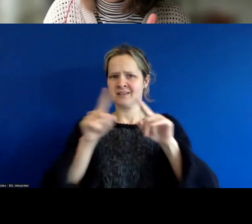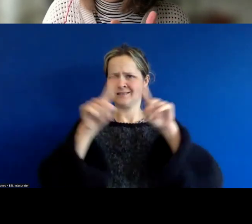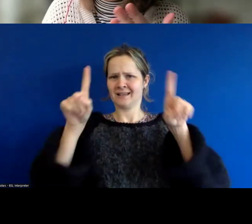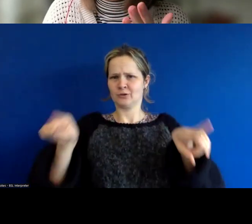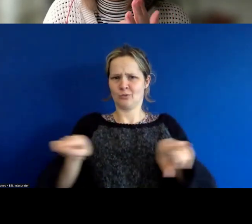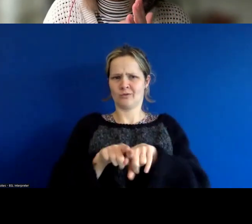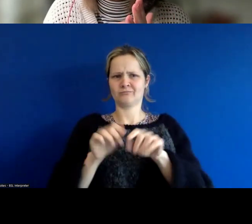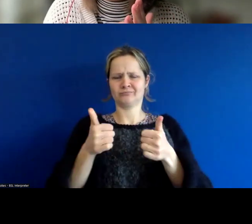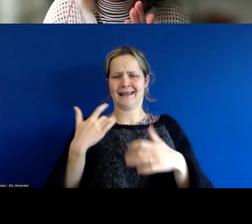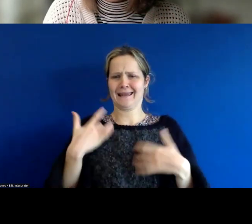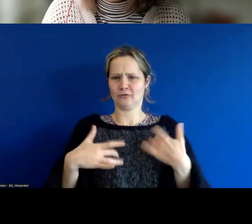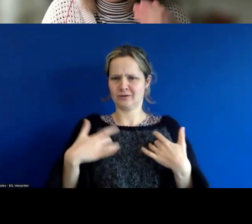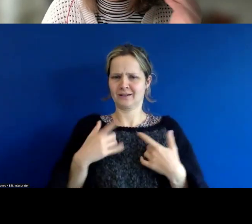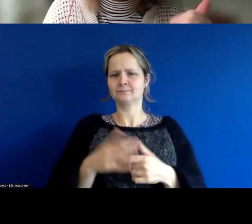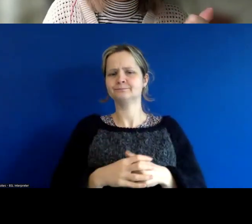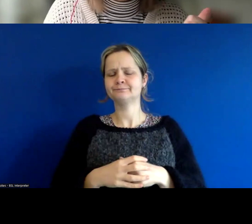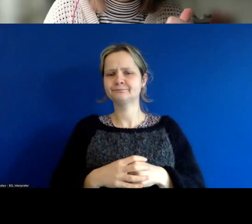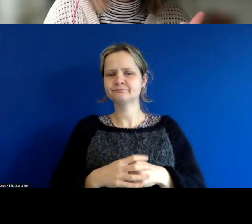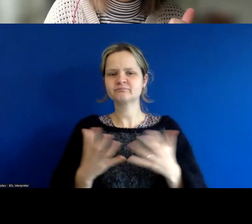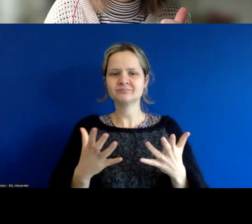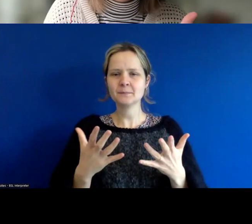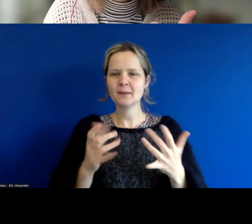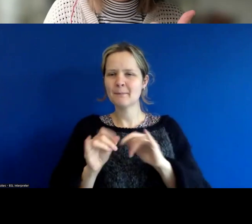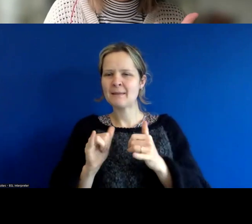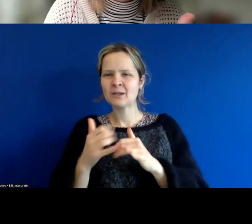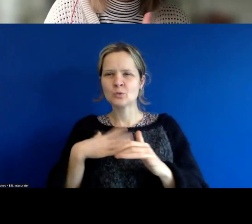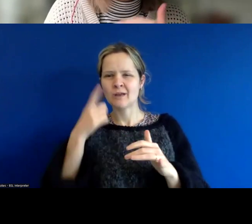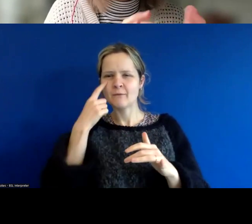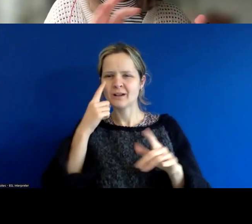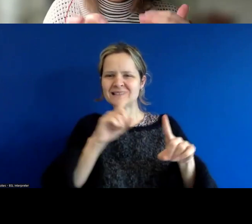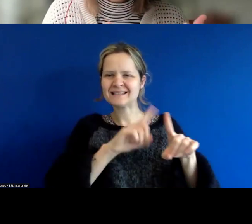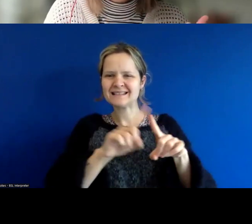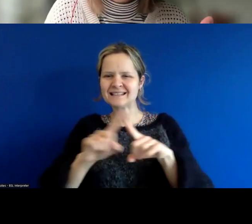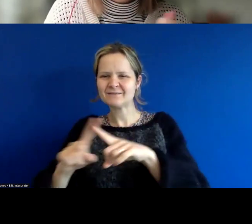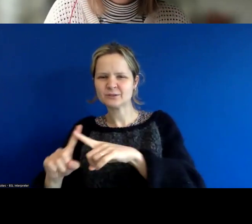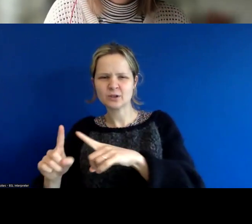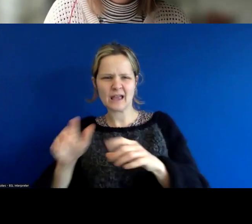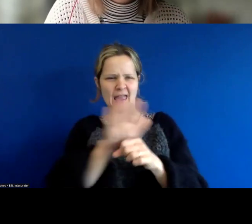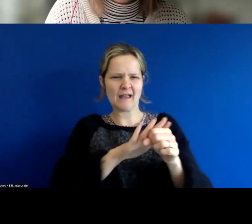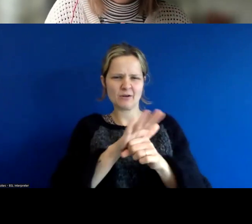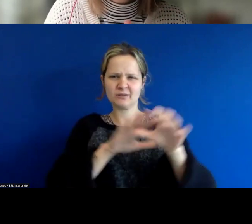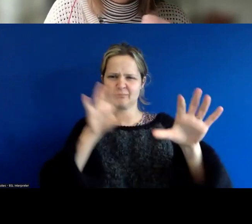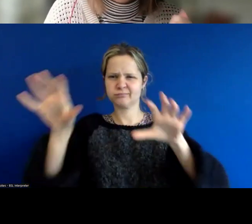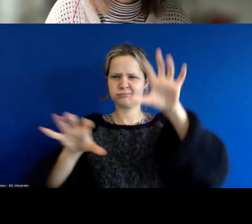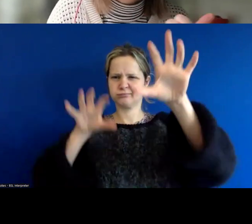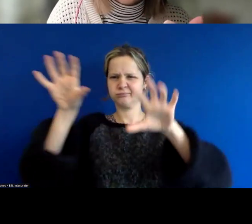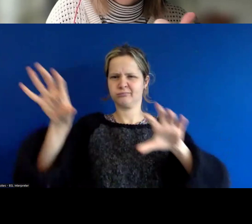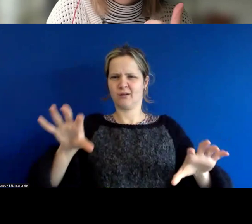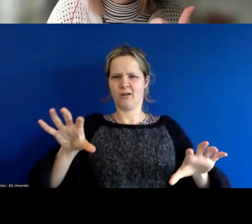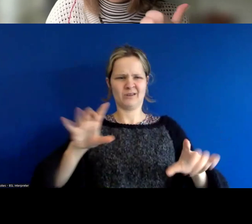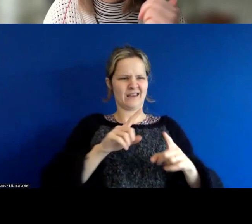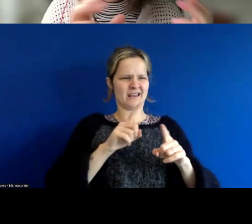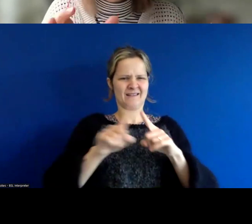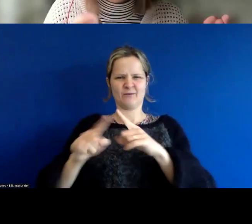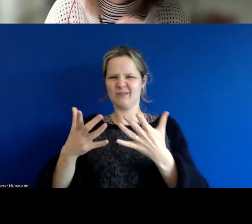to potentially look at differences across multiple geographies, differences in